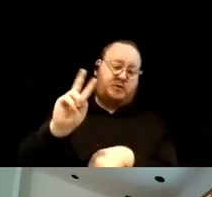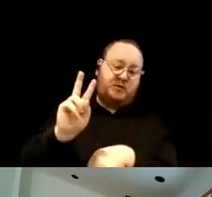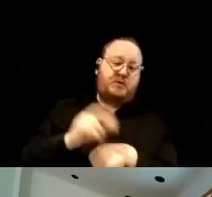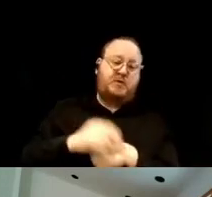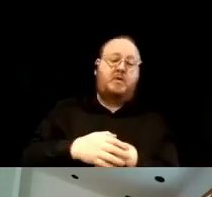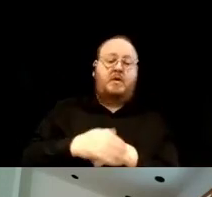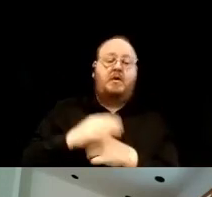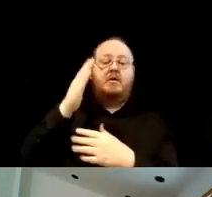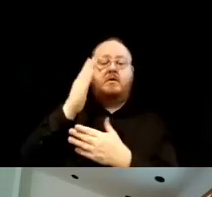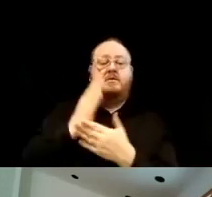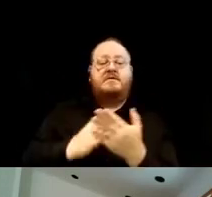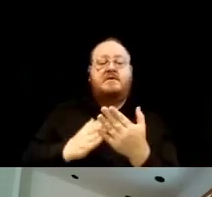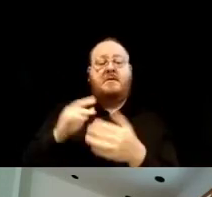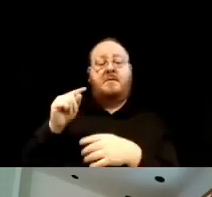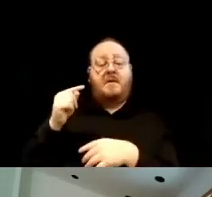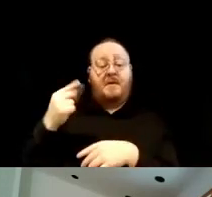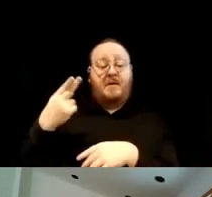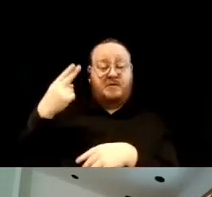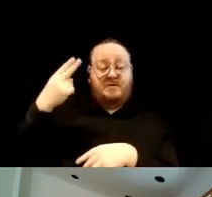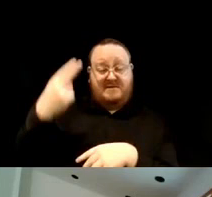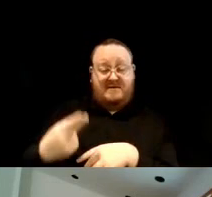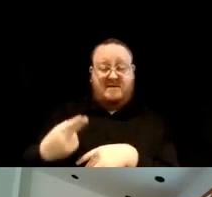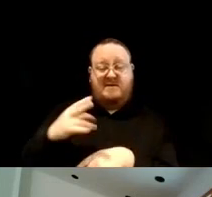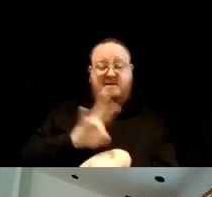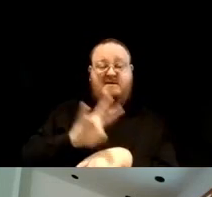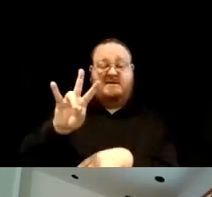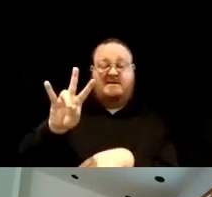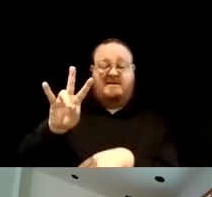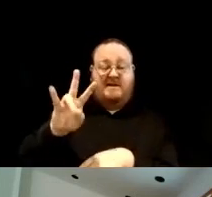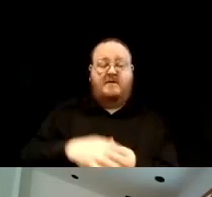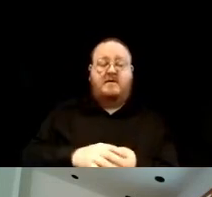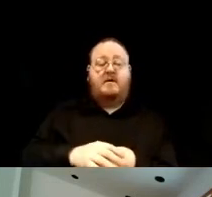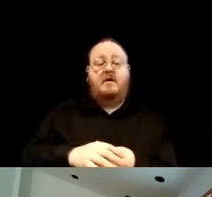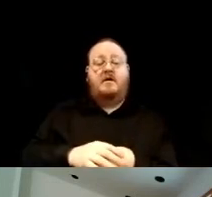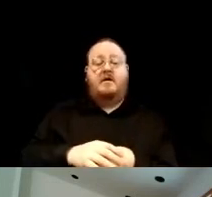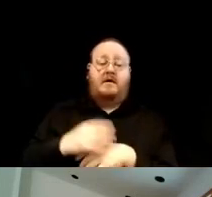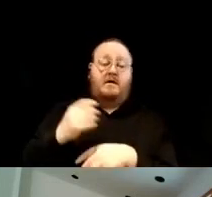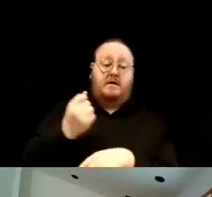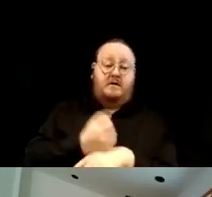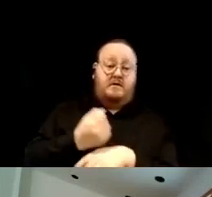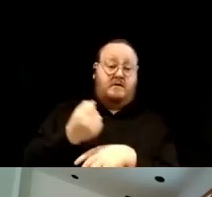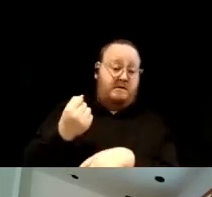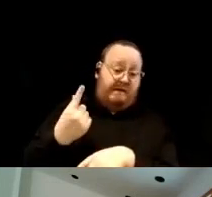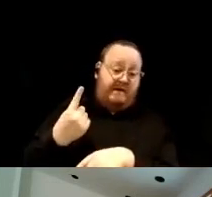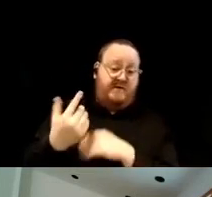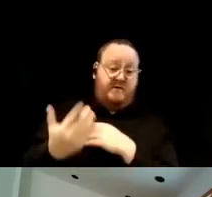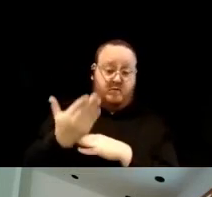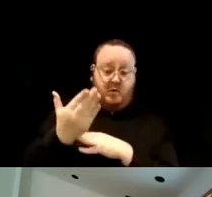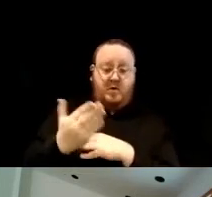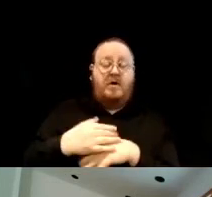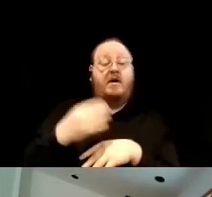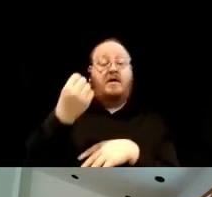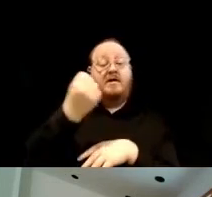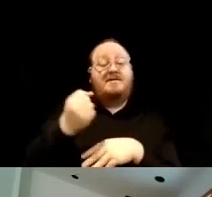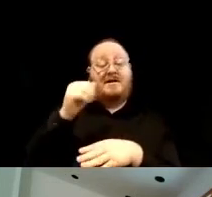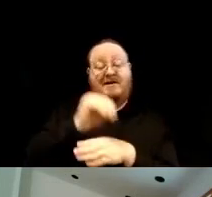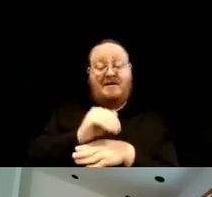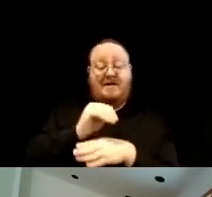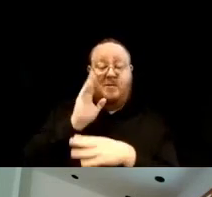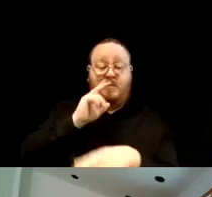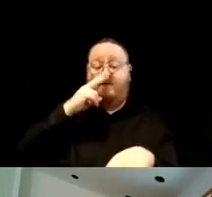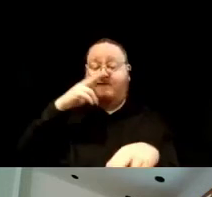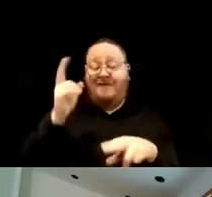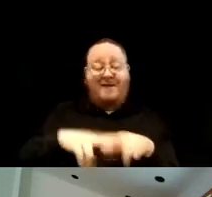some on Thursday nights that are at 7, and we have a few that are 11. And Saturday night, we have fun. So we're going to